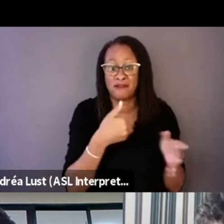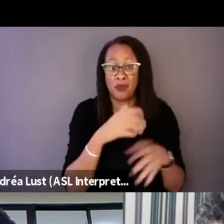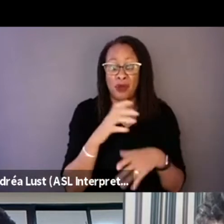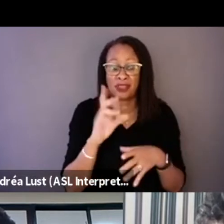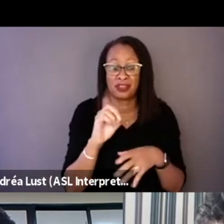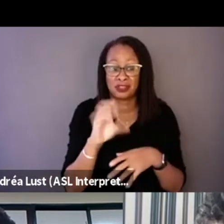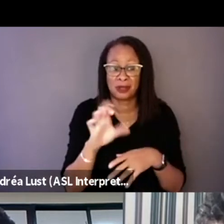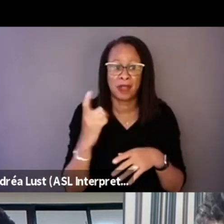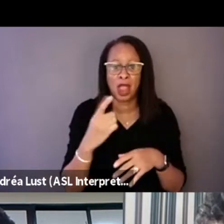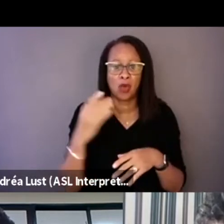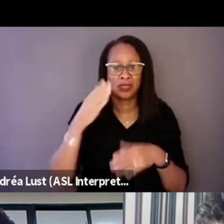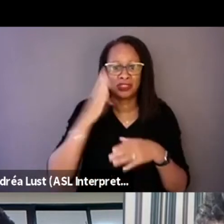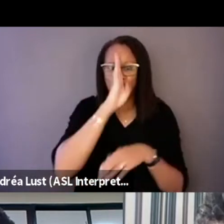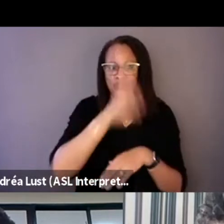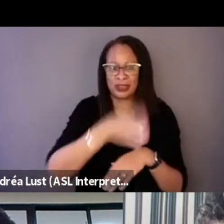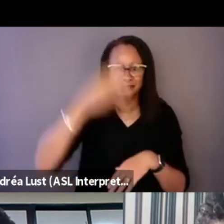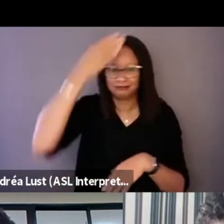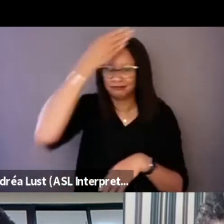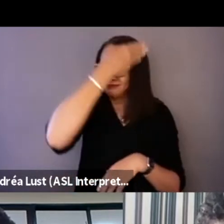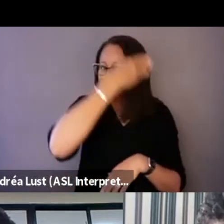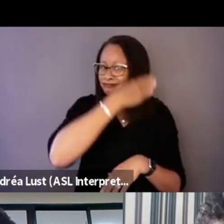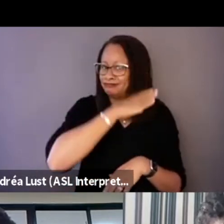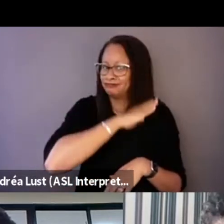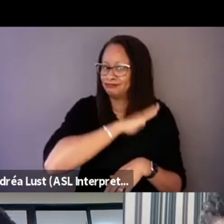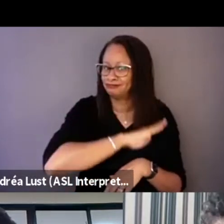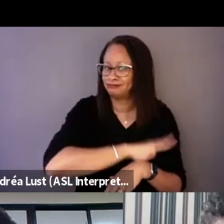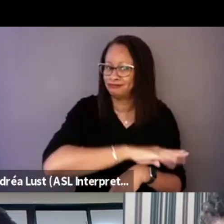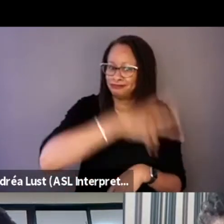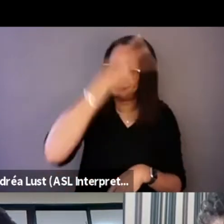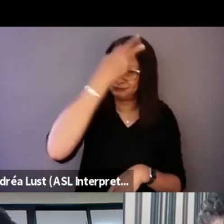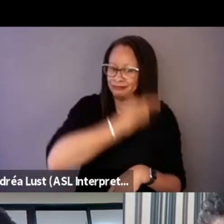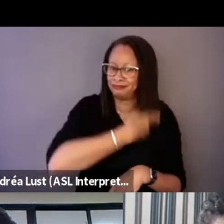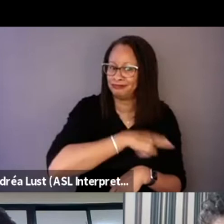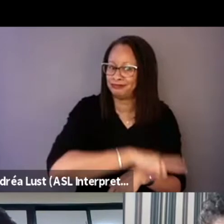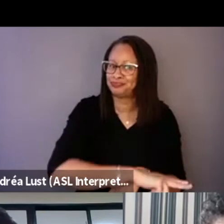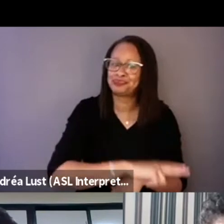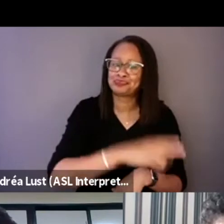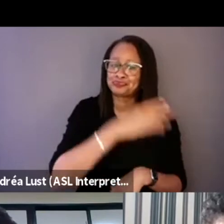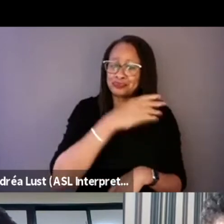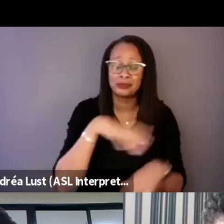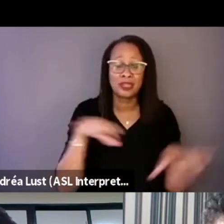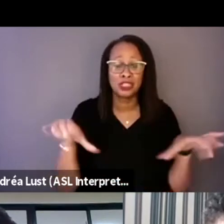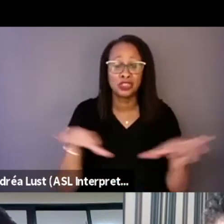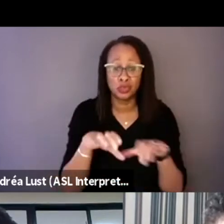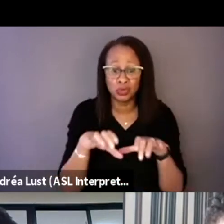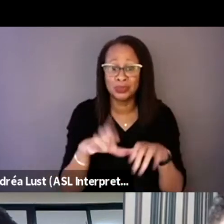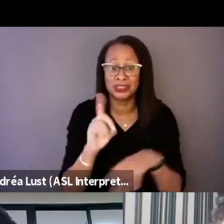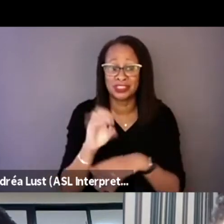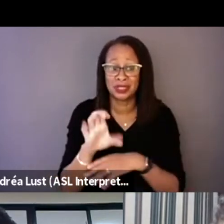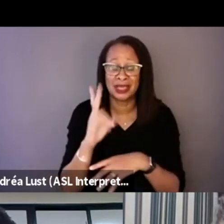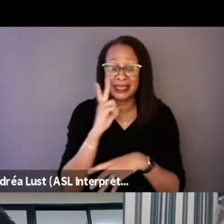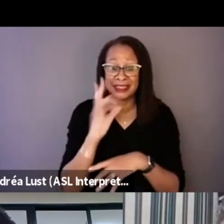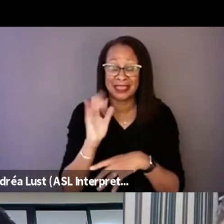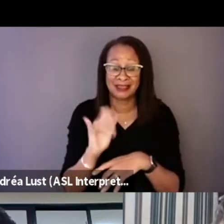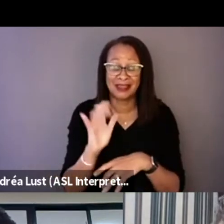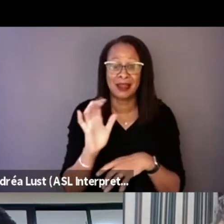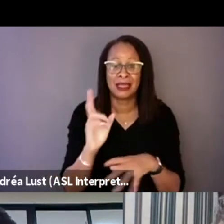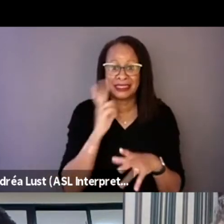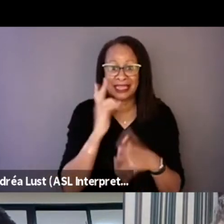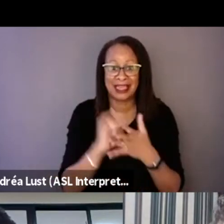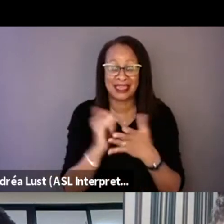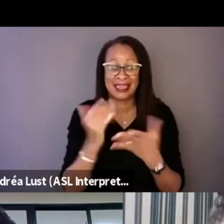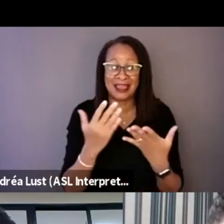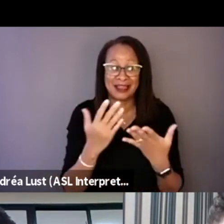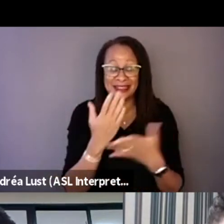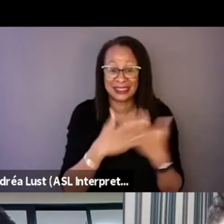always straighten out my hair. So doing this documentary and seeing that scene, and I'm thankful for Michèle for